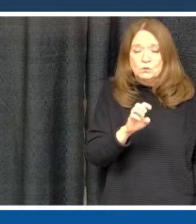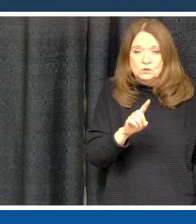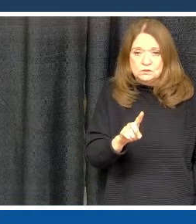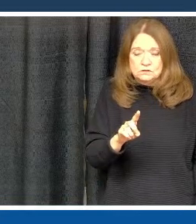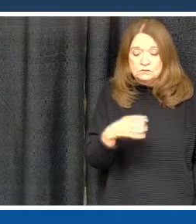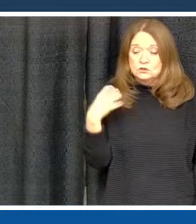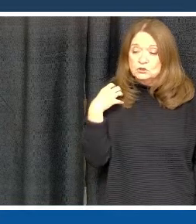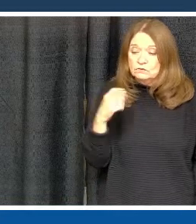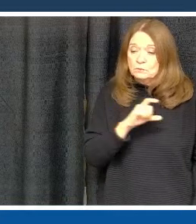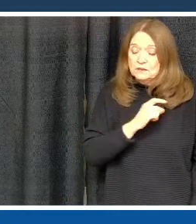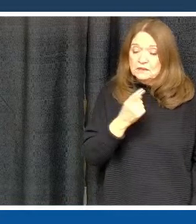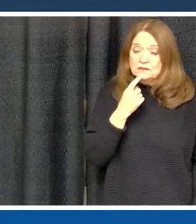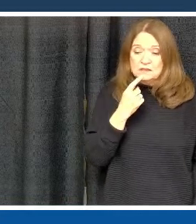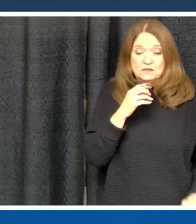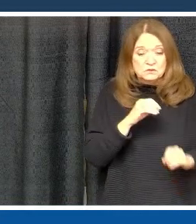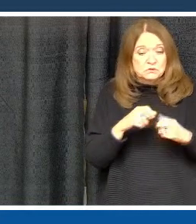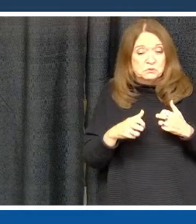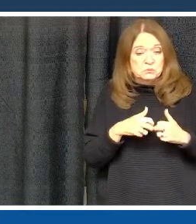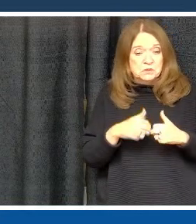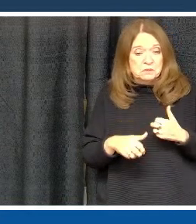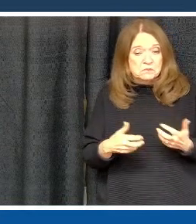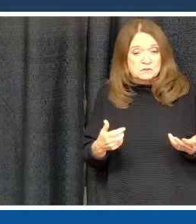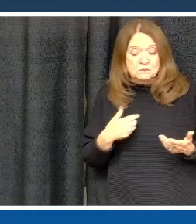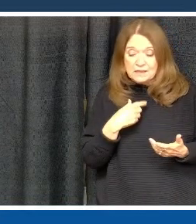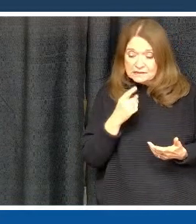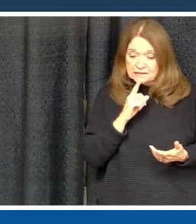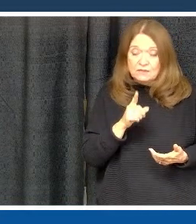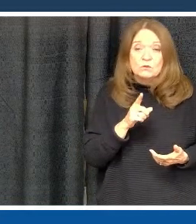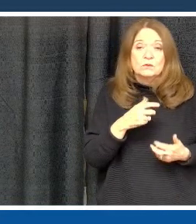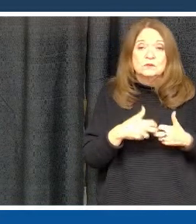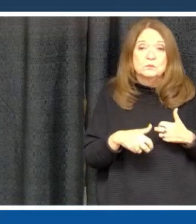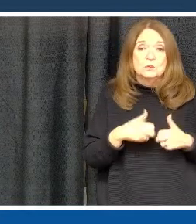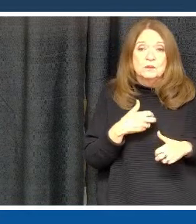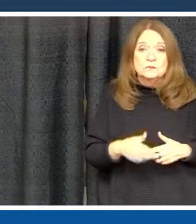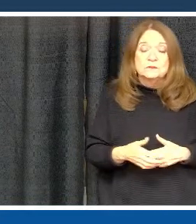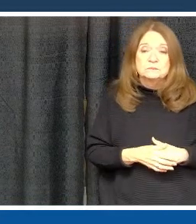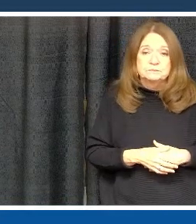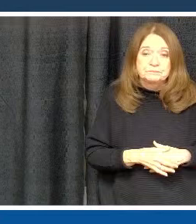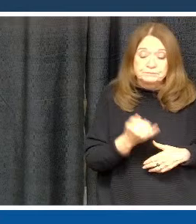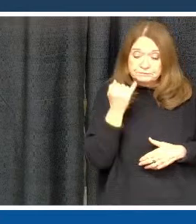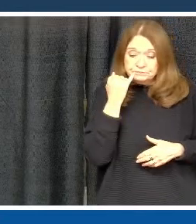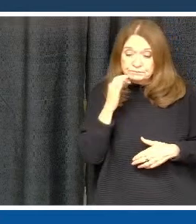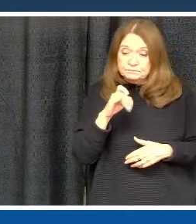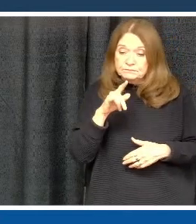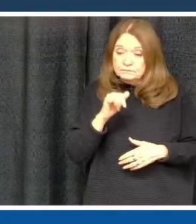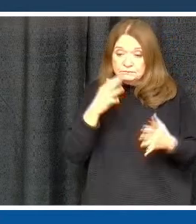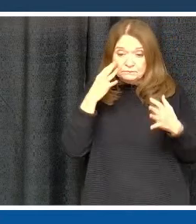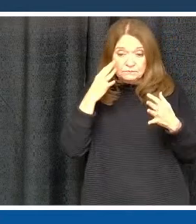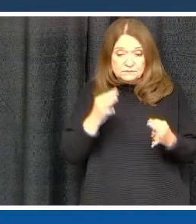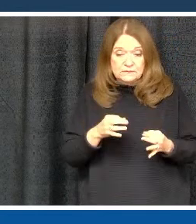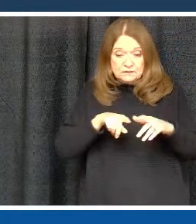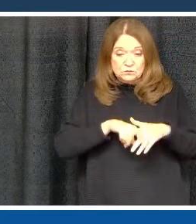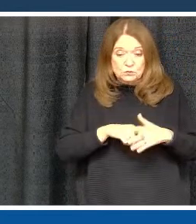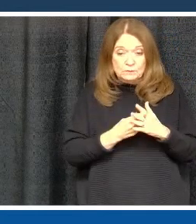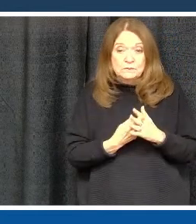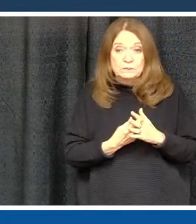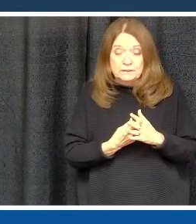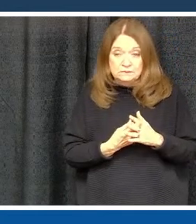Chief of Police says there's no problem. I say there is. If the city decides to implement